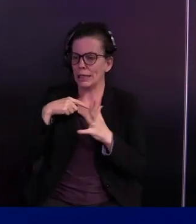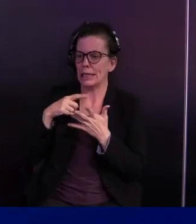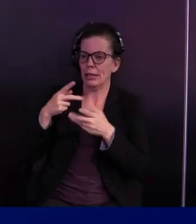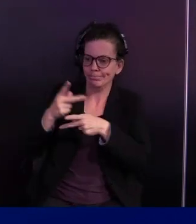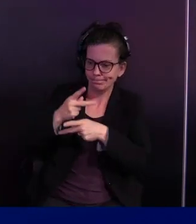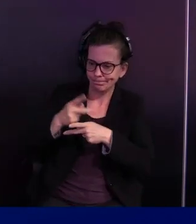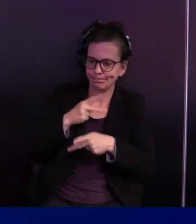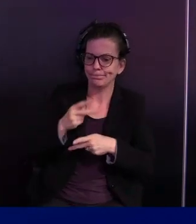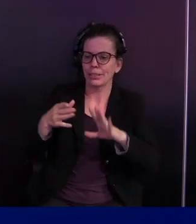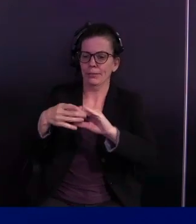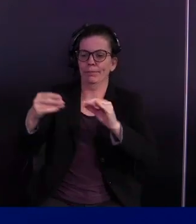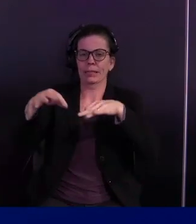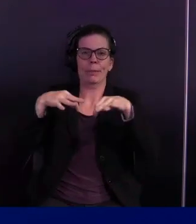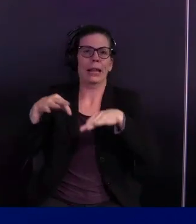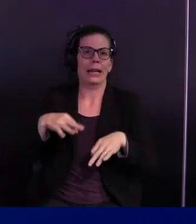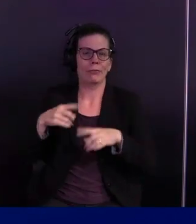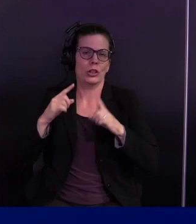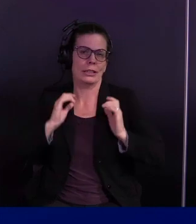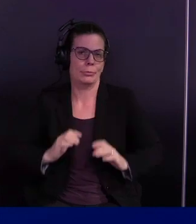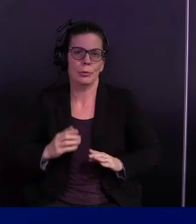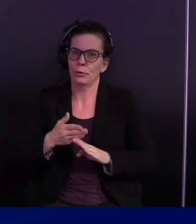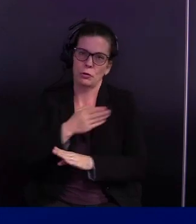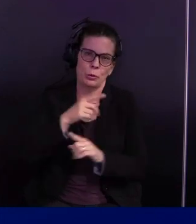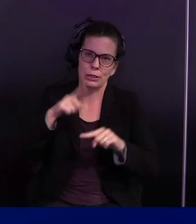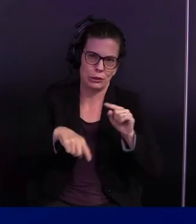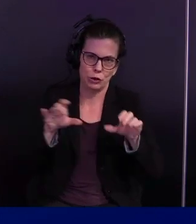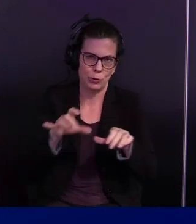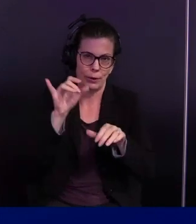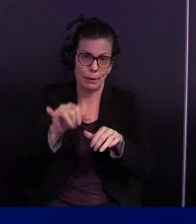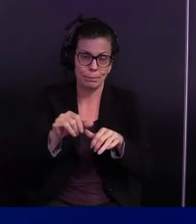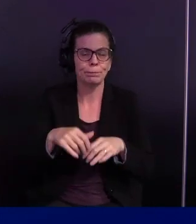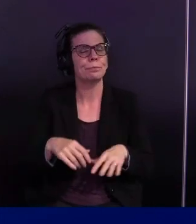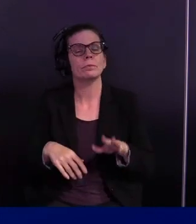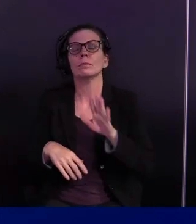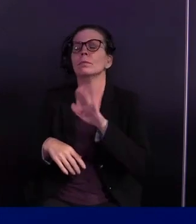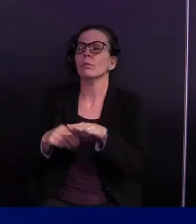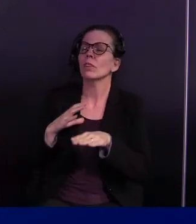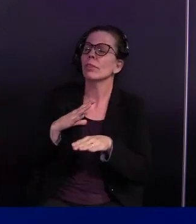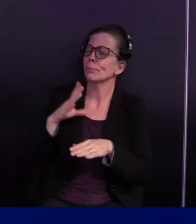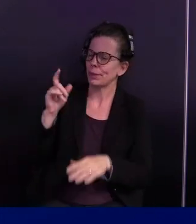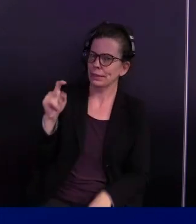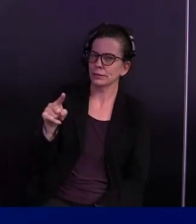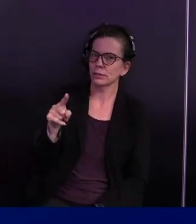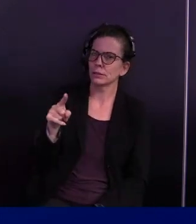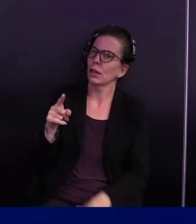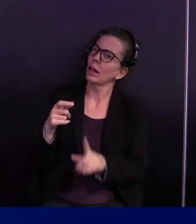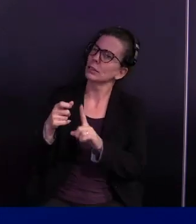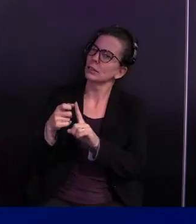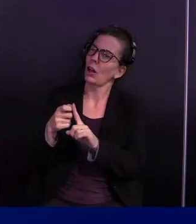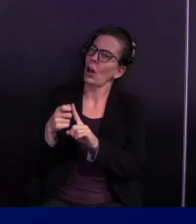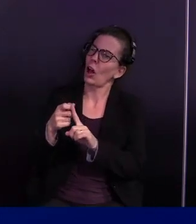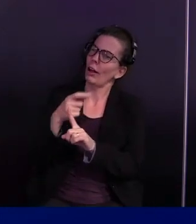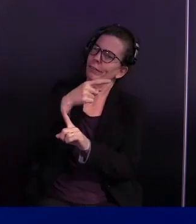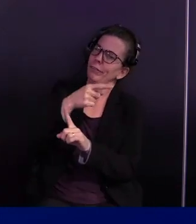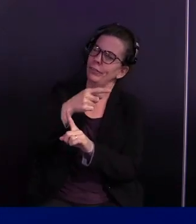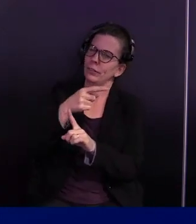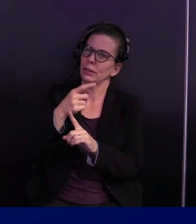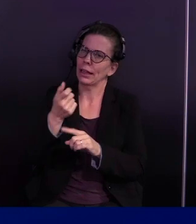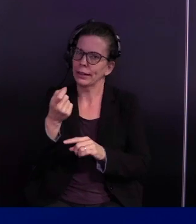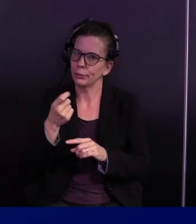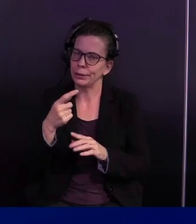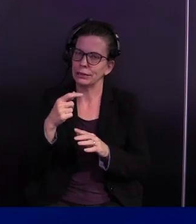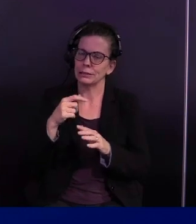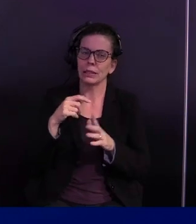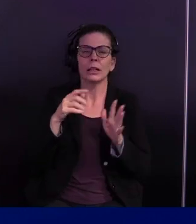for our customers that we weren't able to previously do. All right, let me ask you this. This is a little off script a little bit,